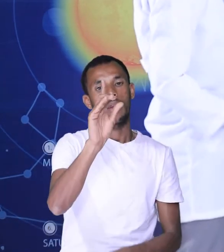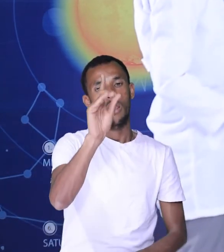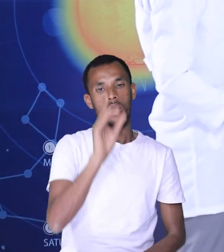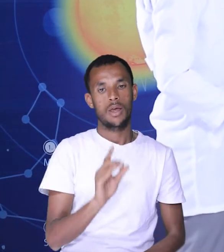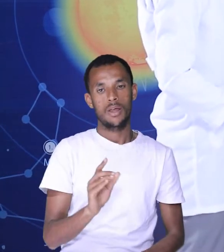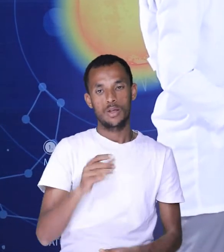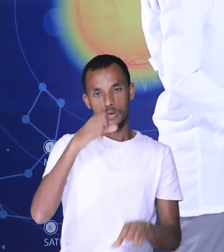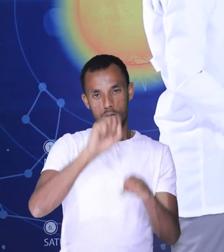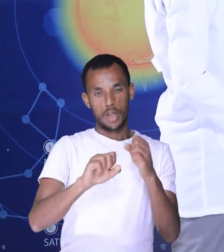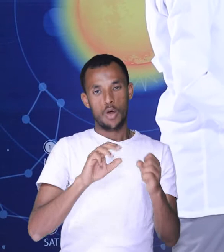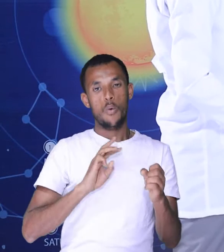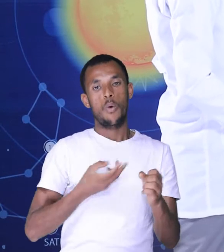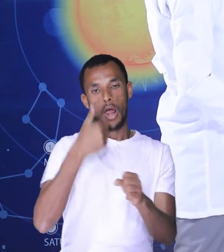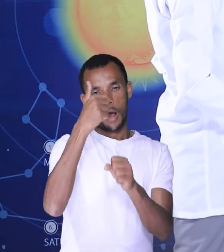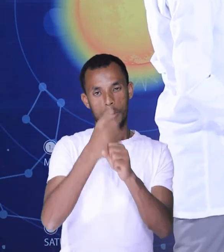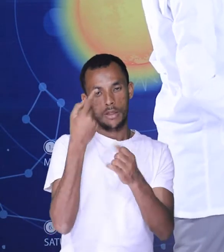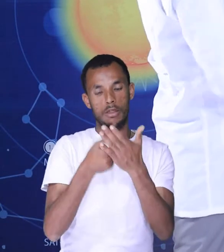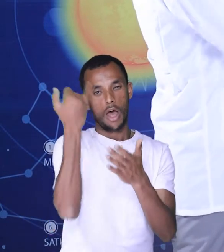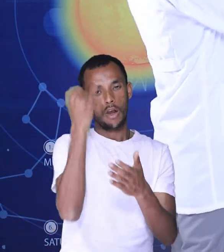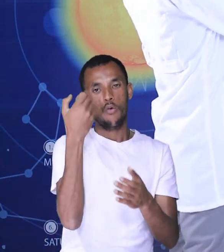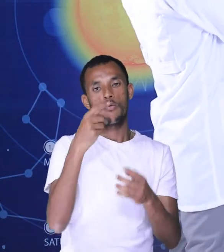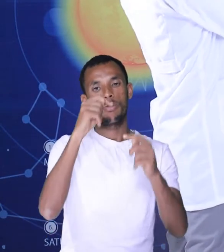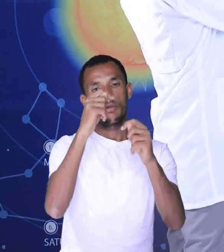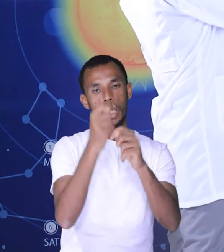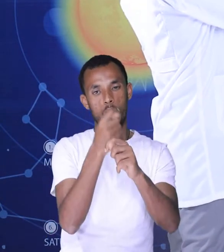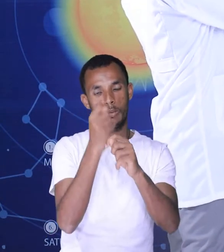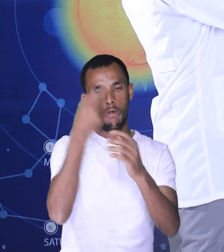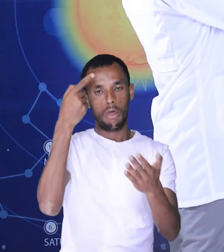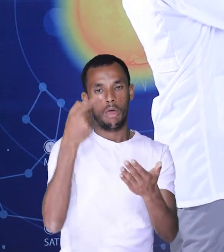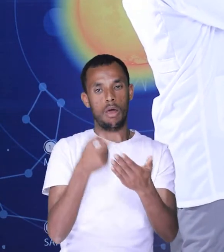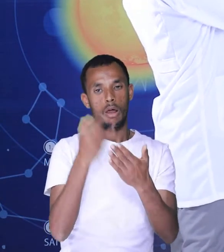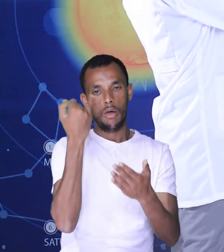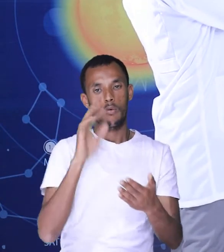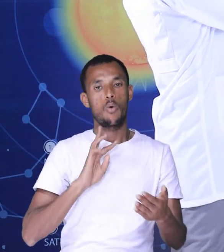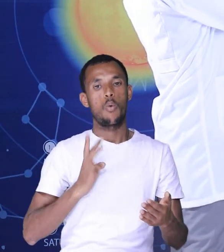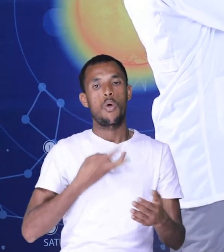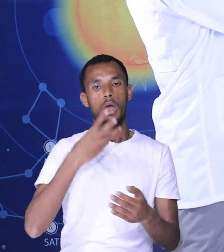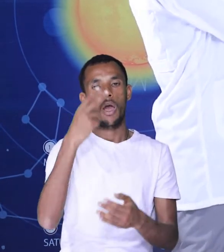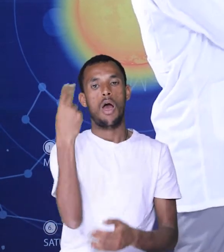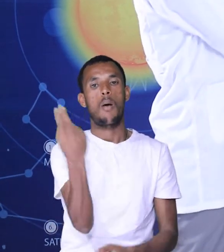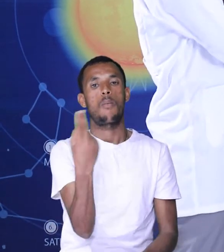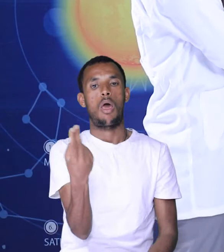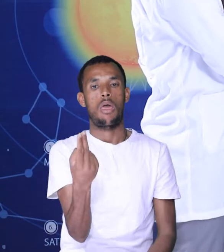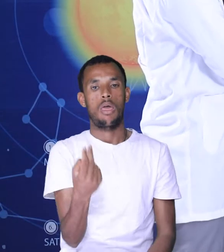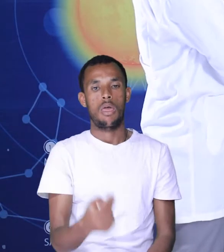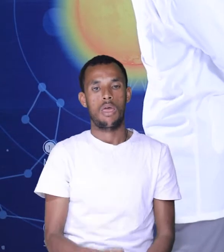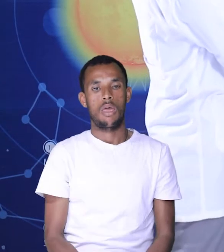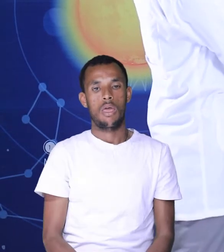So that here we can apply the idea of trigonometry. Here, if we apply,